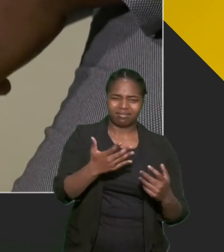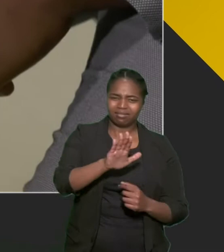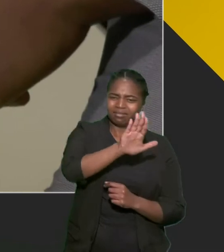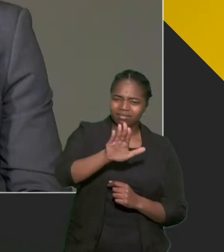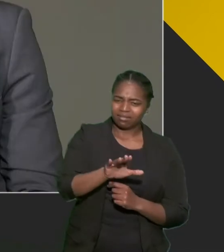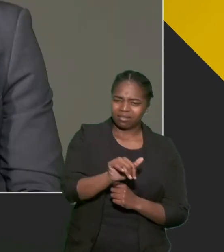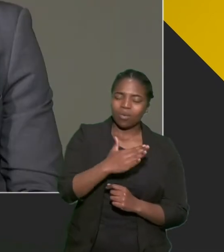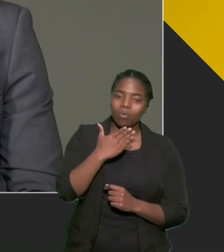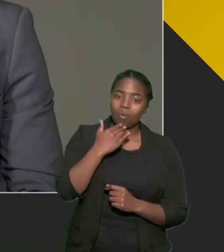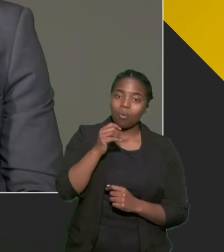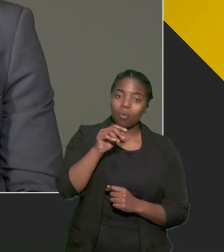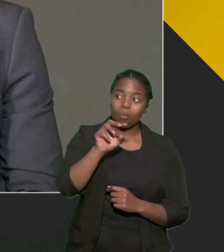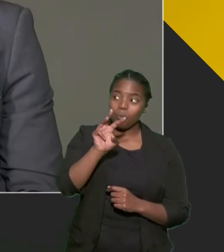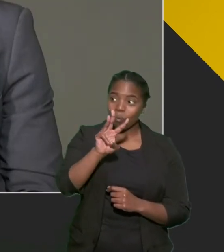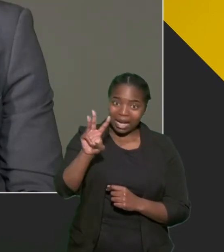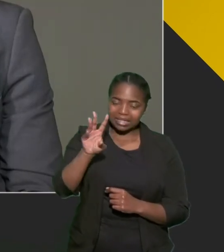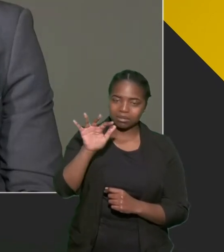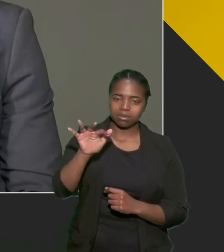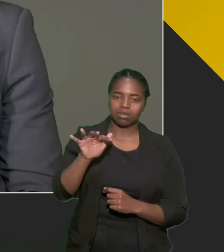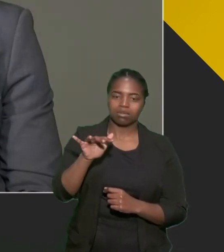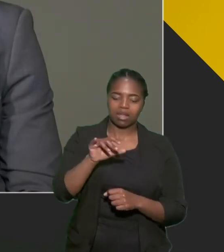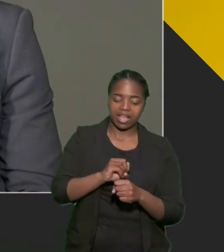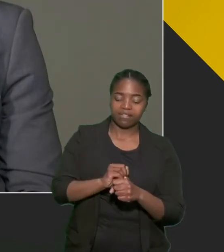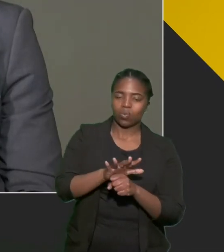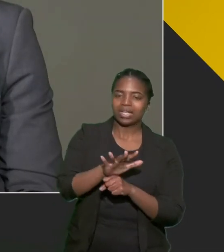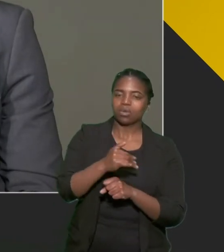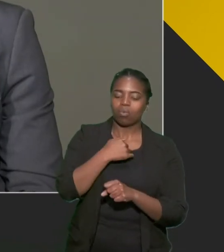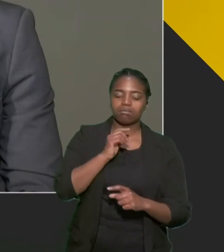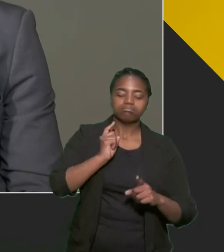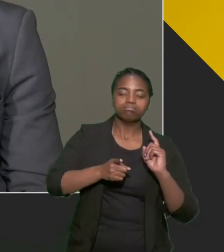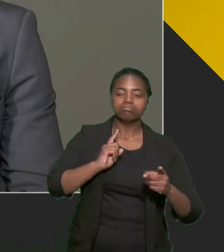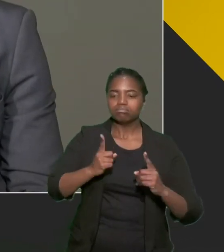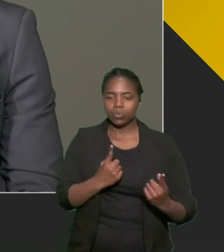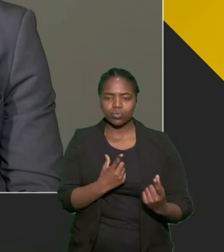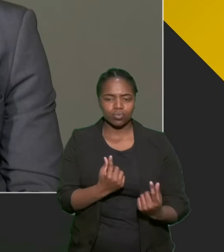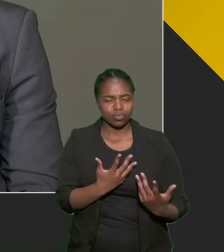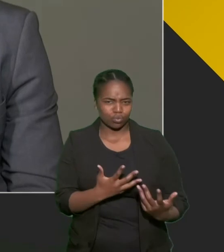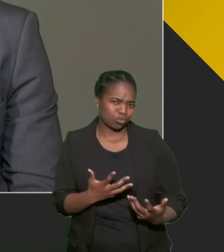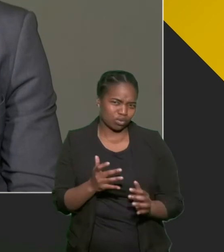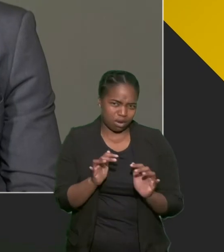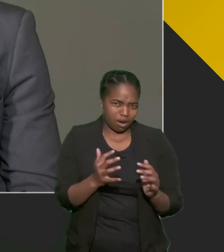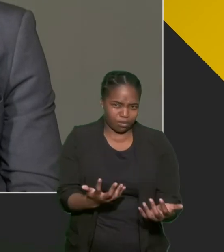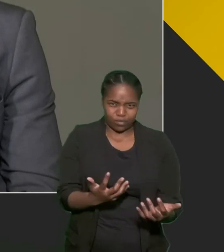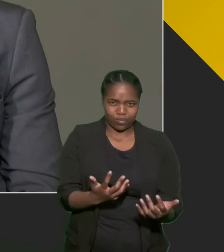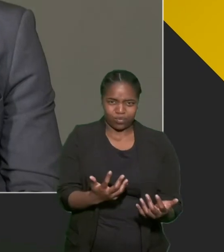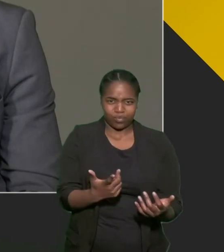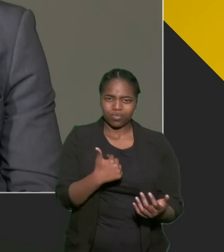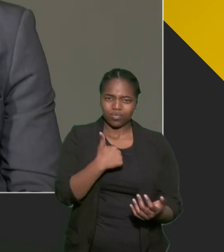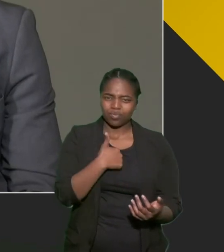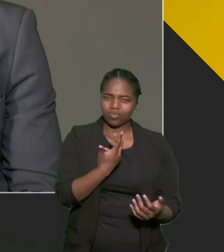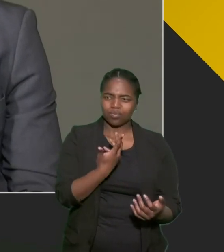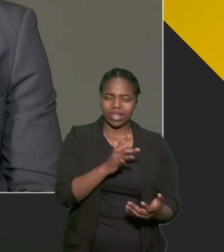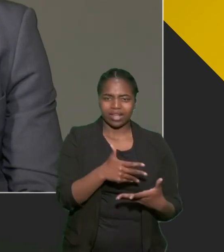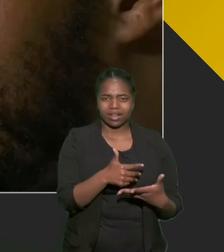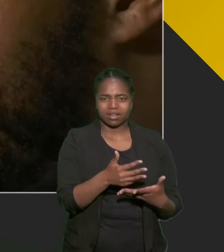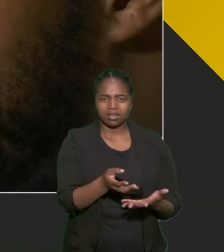caused by Western investors that come in and they want to dictate as to who benefits from